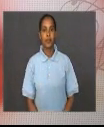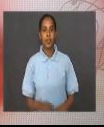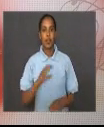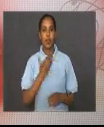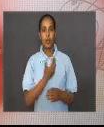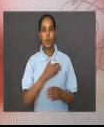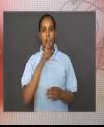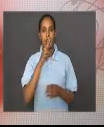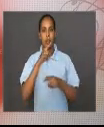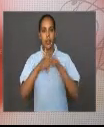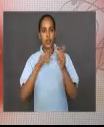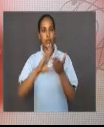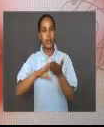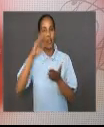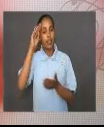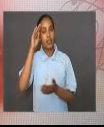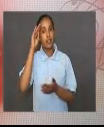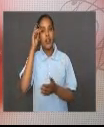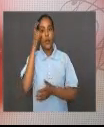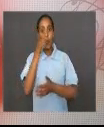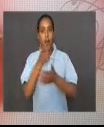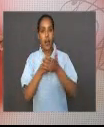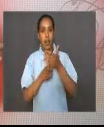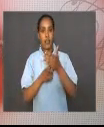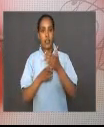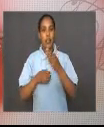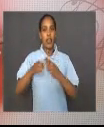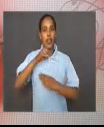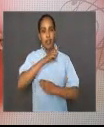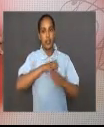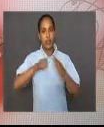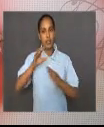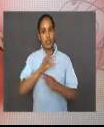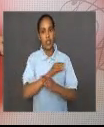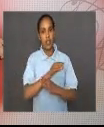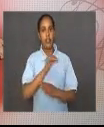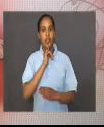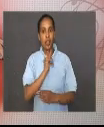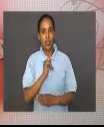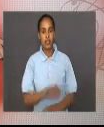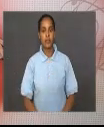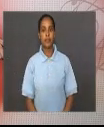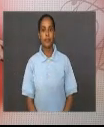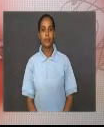We are going to learn what an electrolytic cell is,